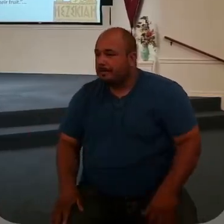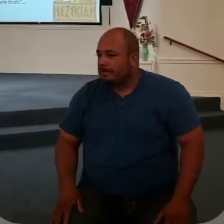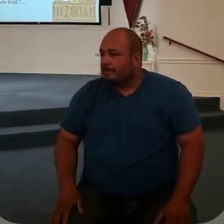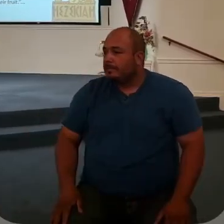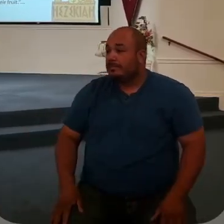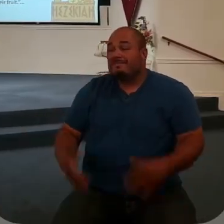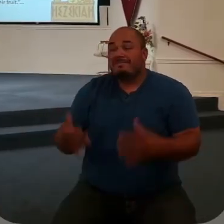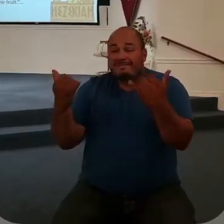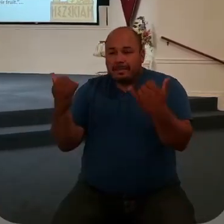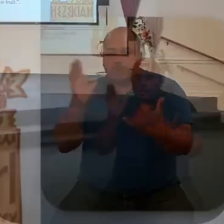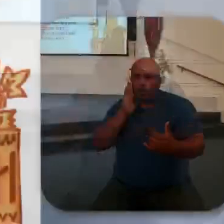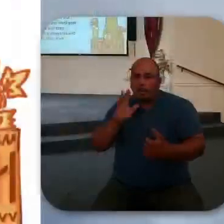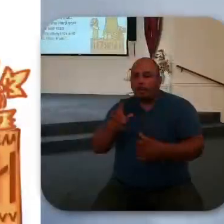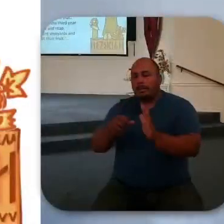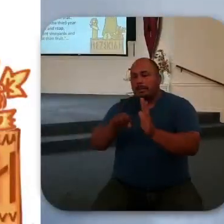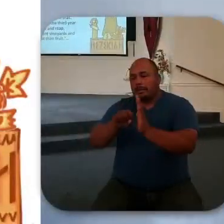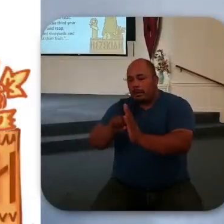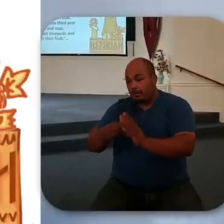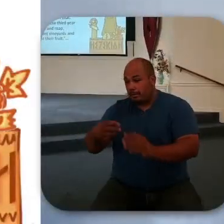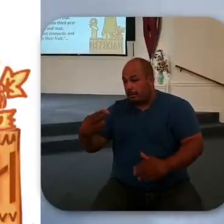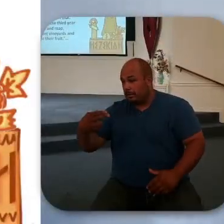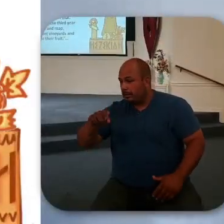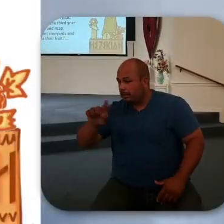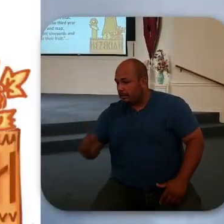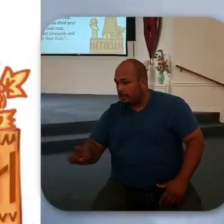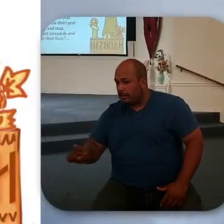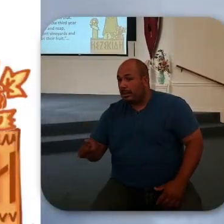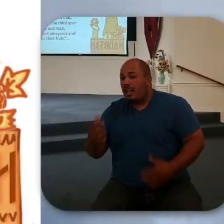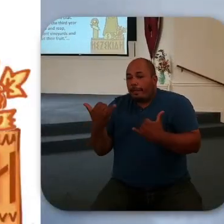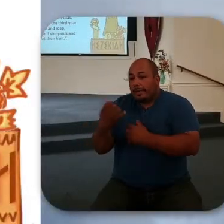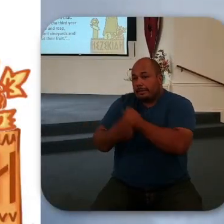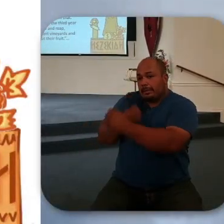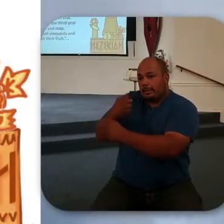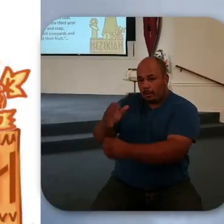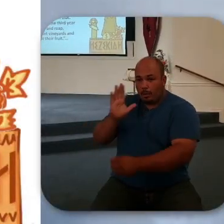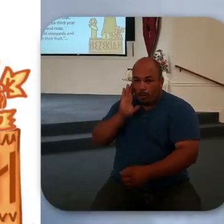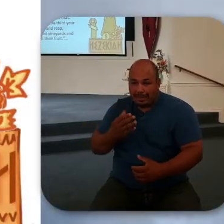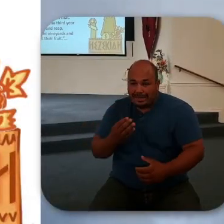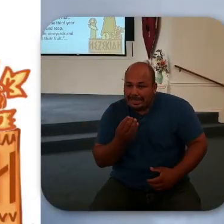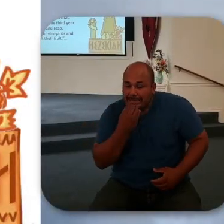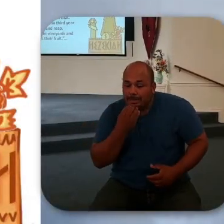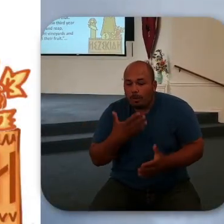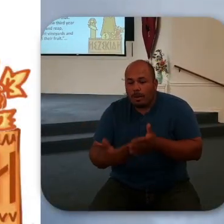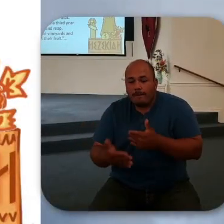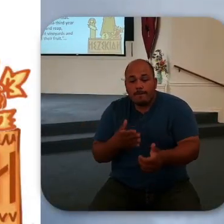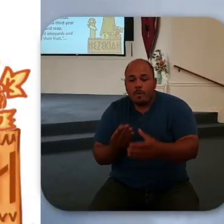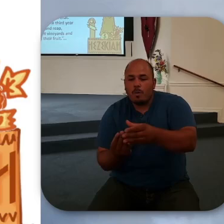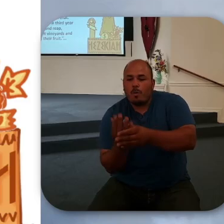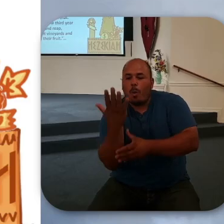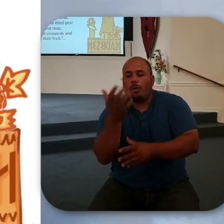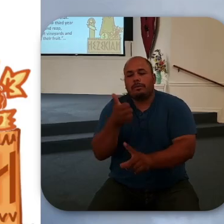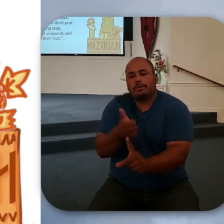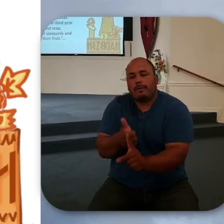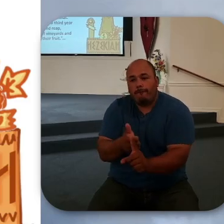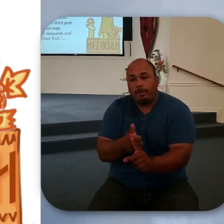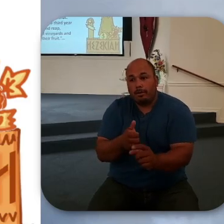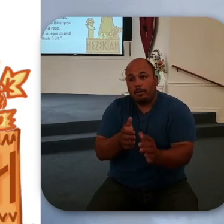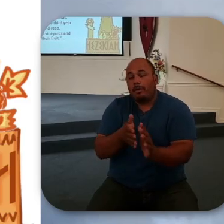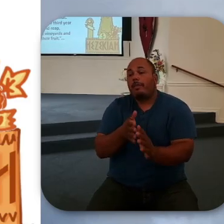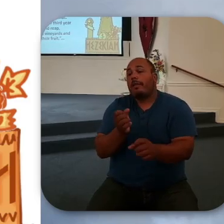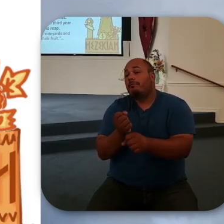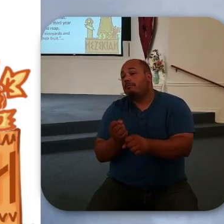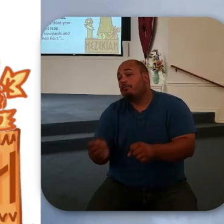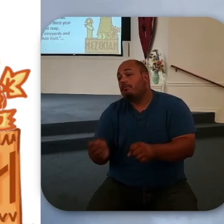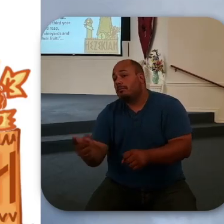This will be the sign for you, Hezekiah. This year you will eat what grows by itself, and the second year what springs up from